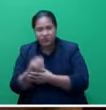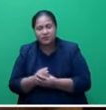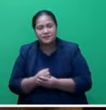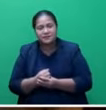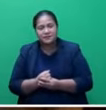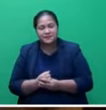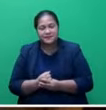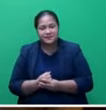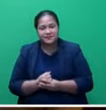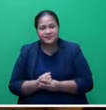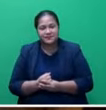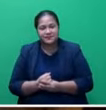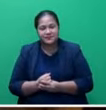cane.